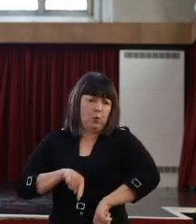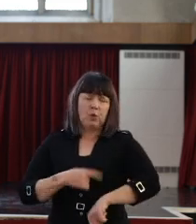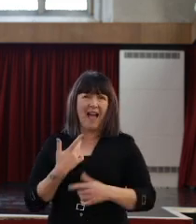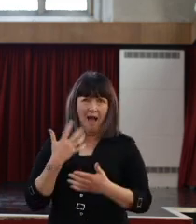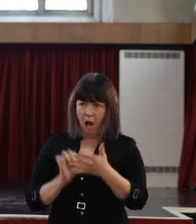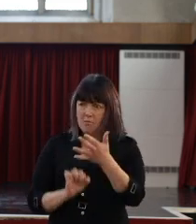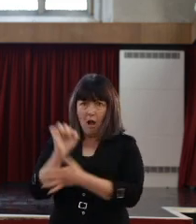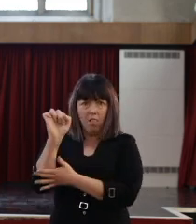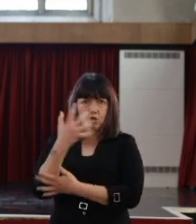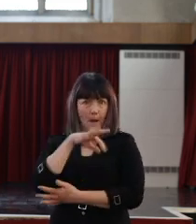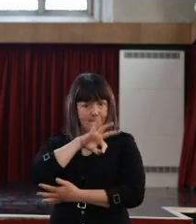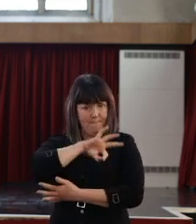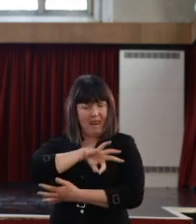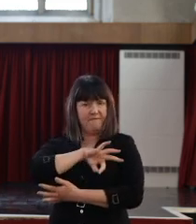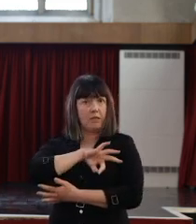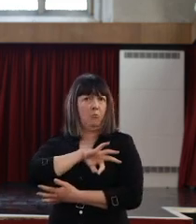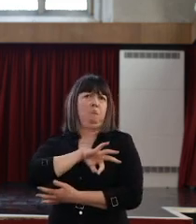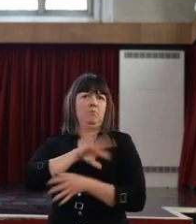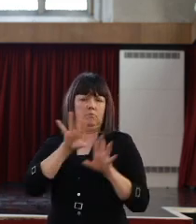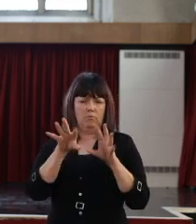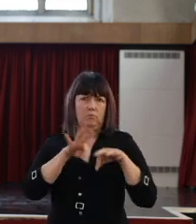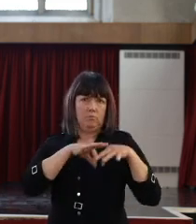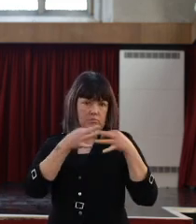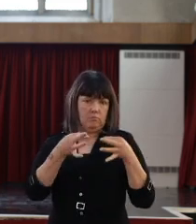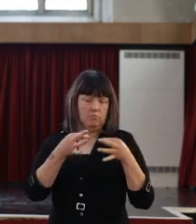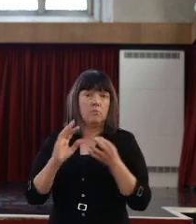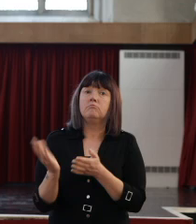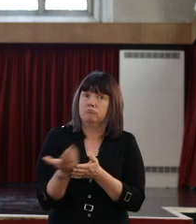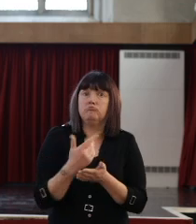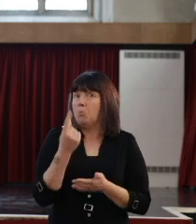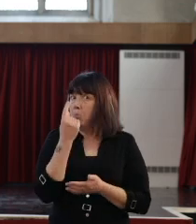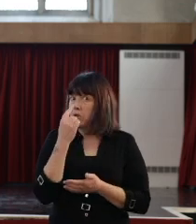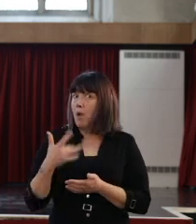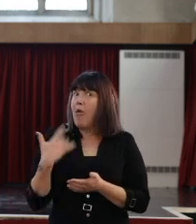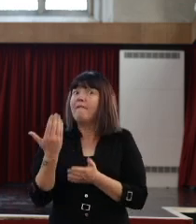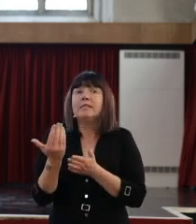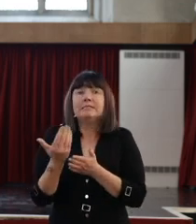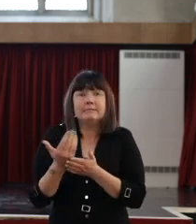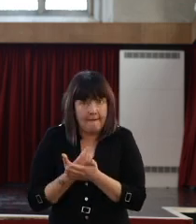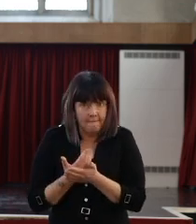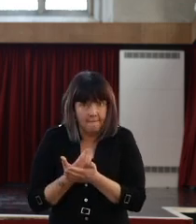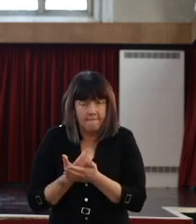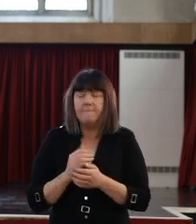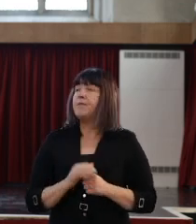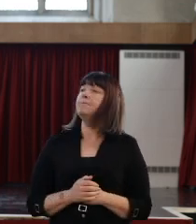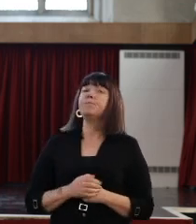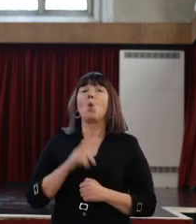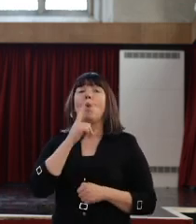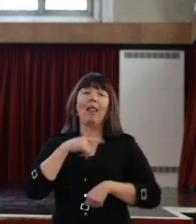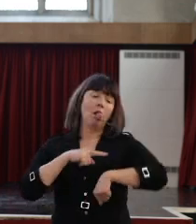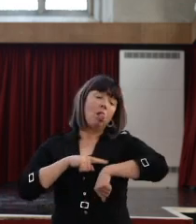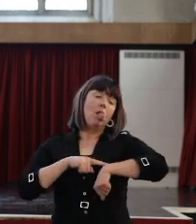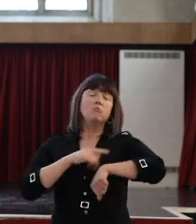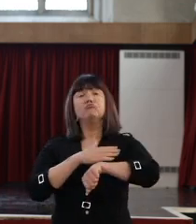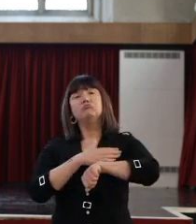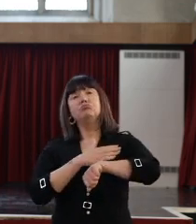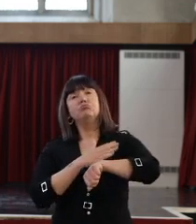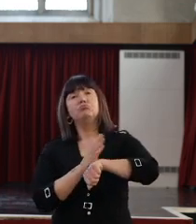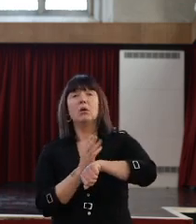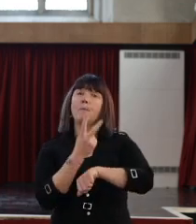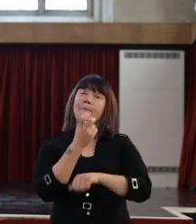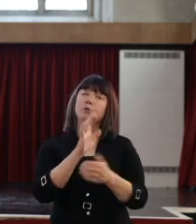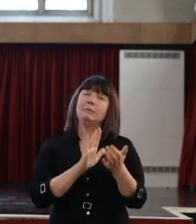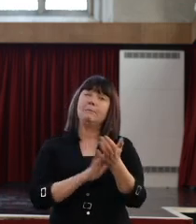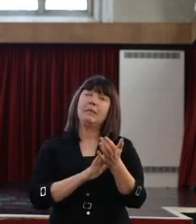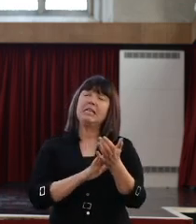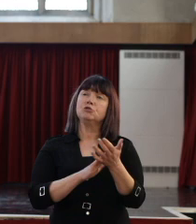not only benefited my life, but probably saved it as well, to be honest. So what I'm going to do, basically, is chat for about 20-odd minutes about my life and